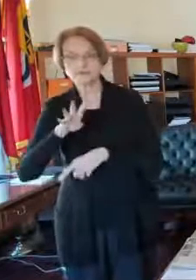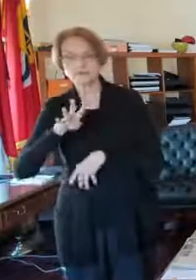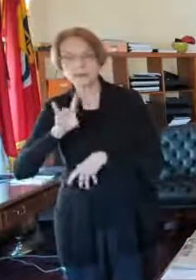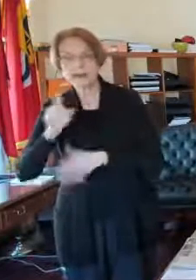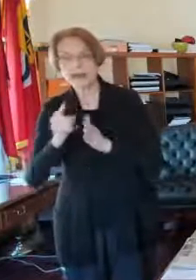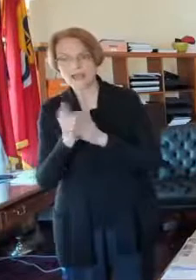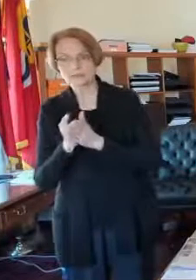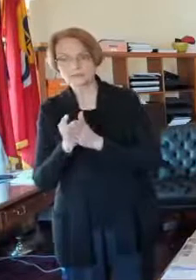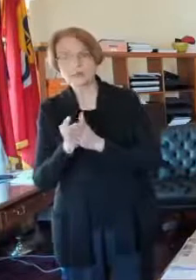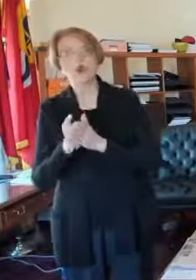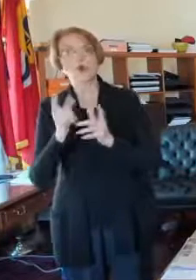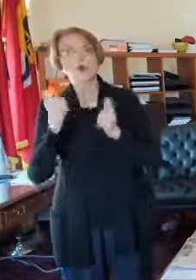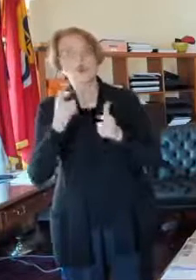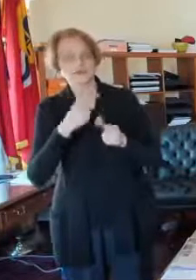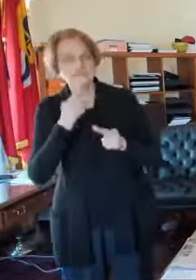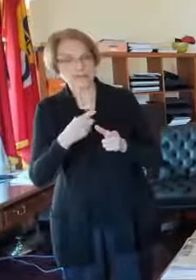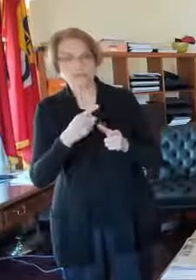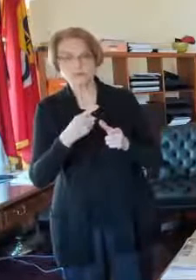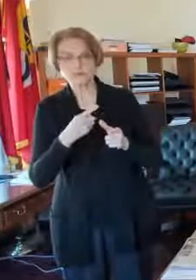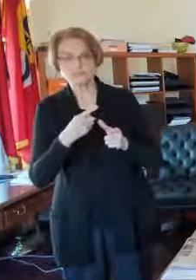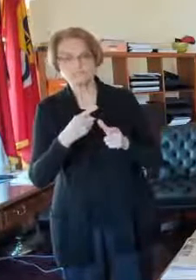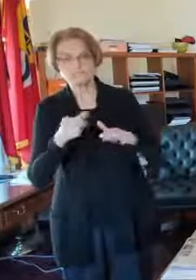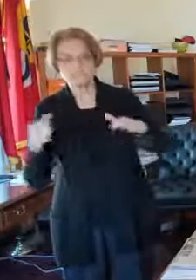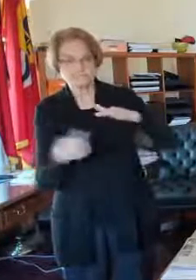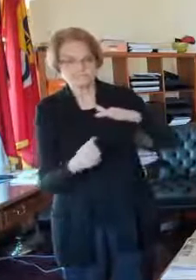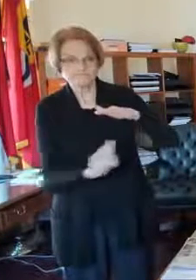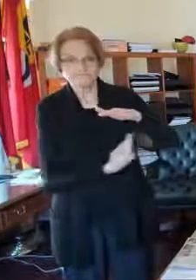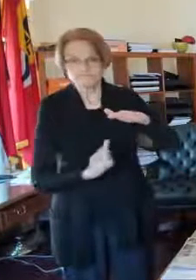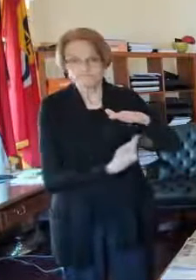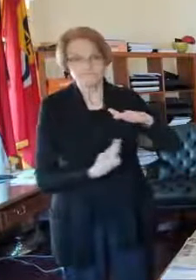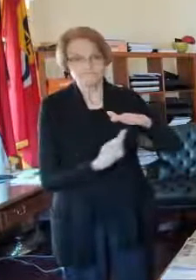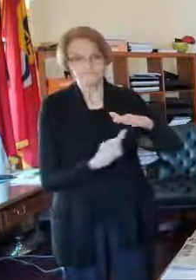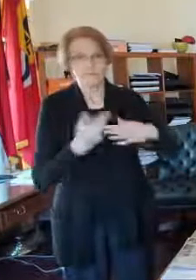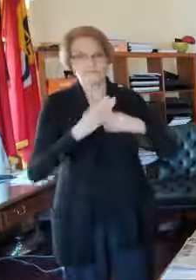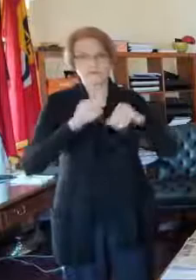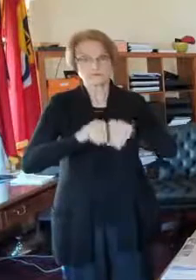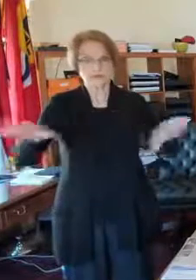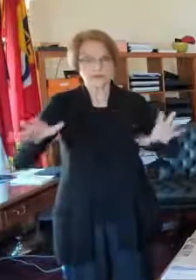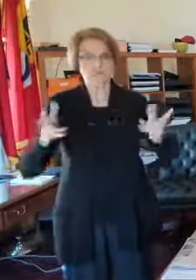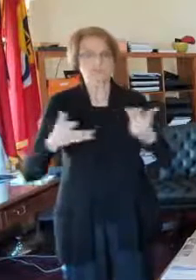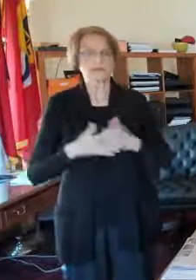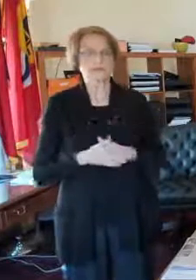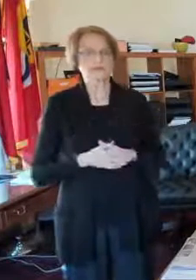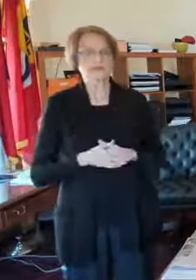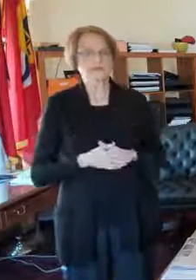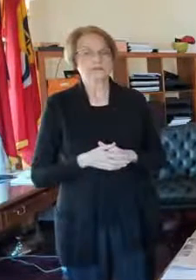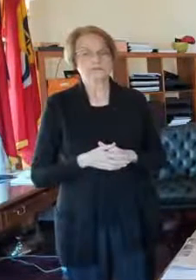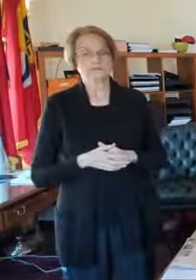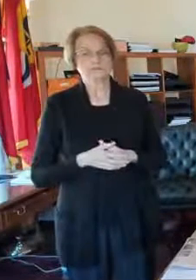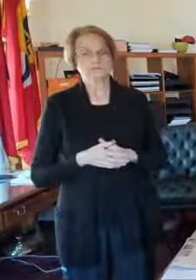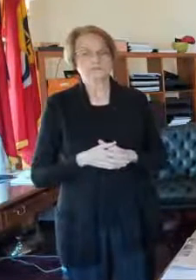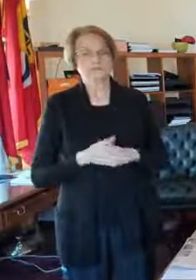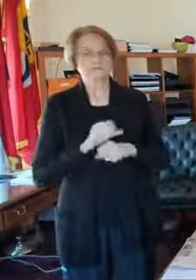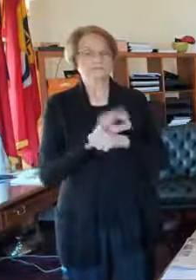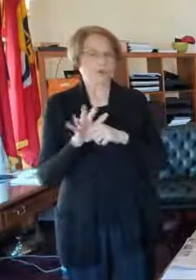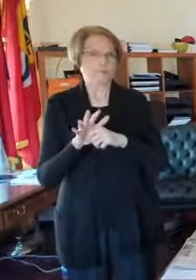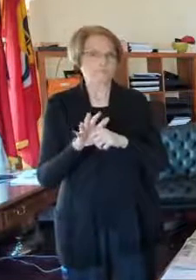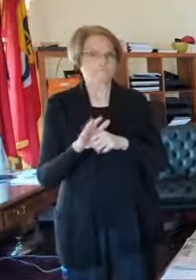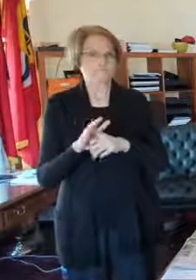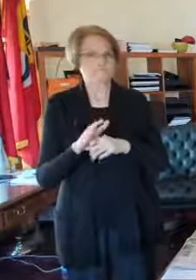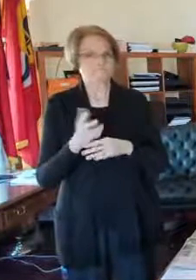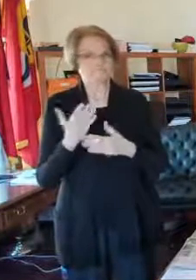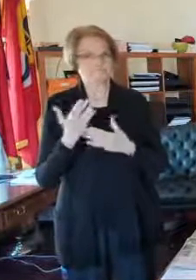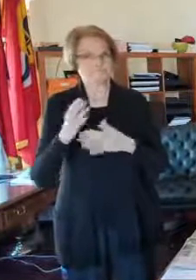quickly quarantine them so that they were no longer spreading the coronavirus.